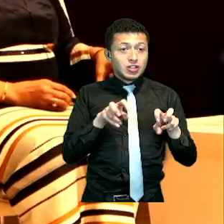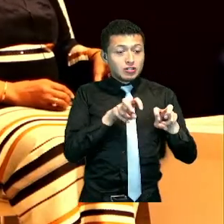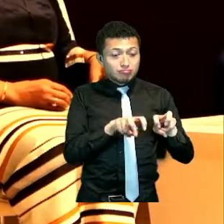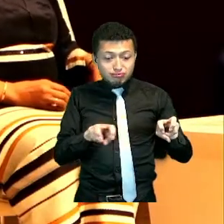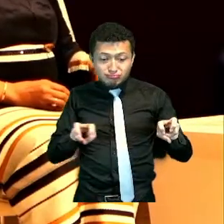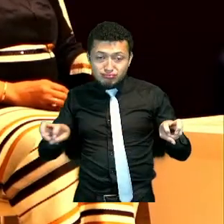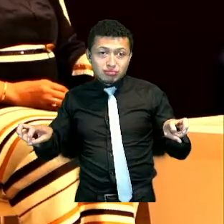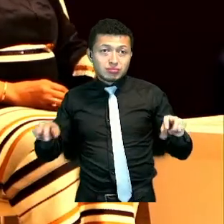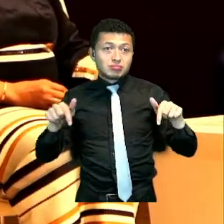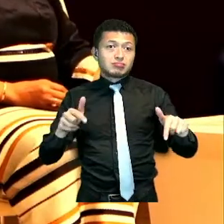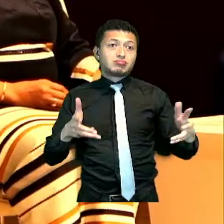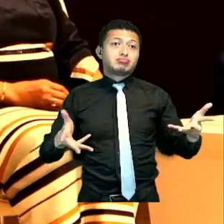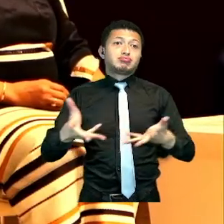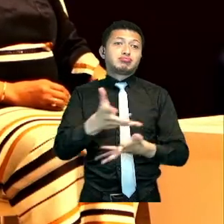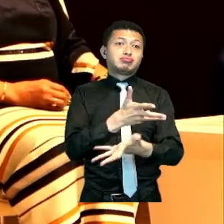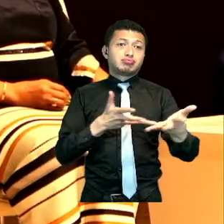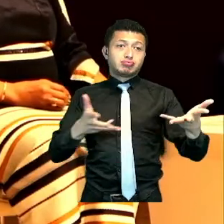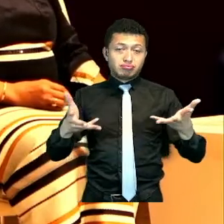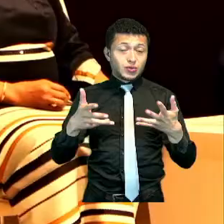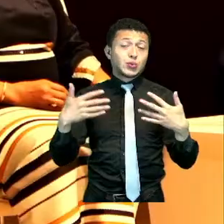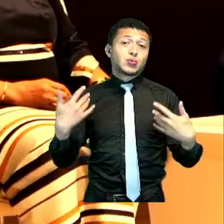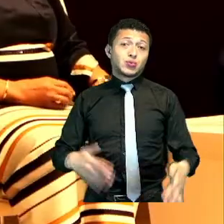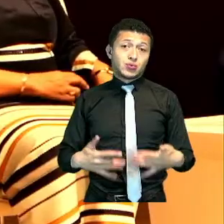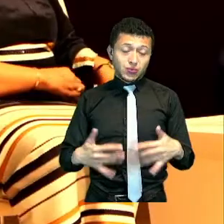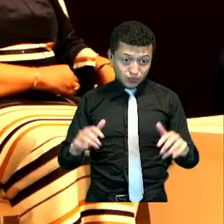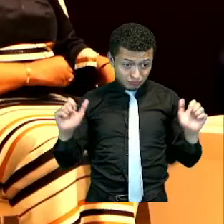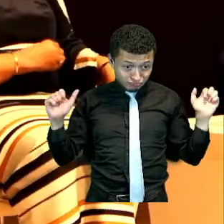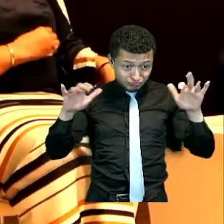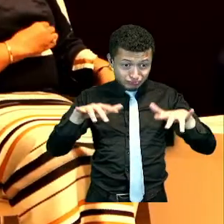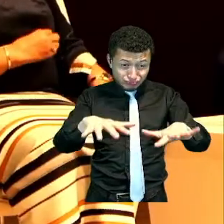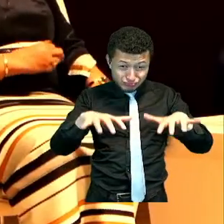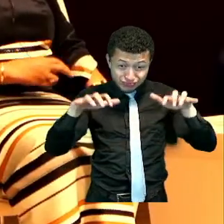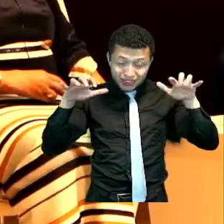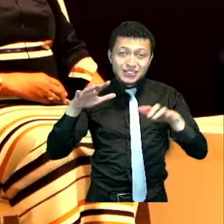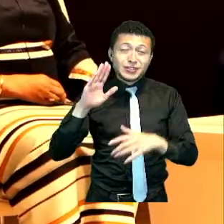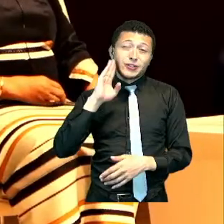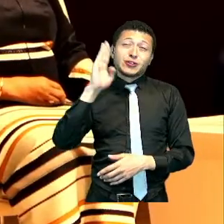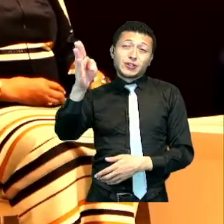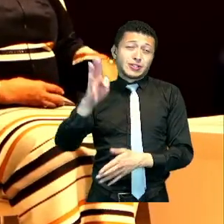So this gathering still has a long way to go.